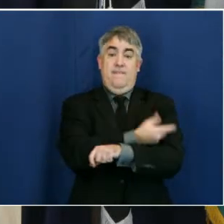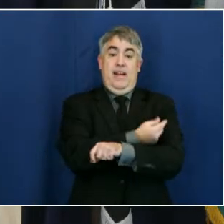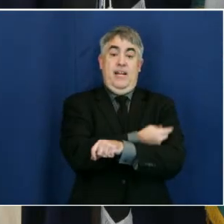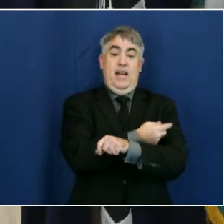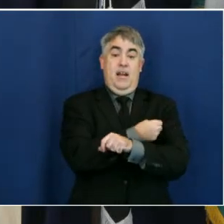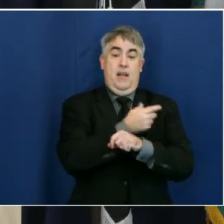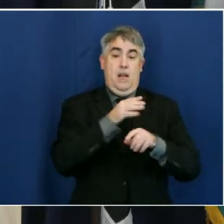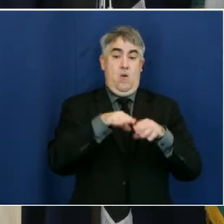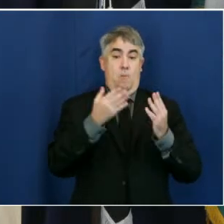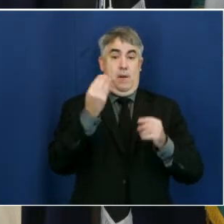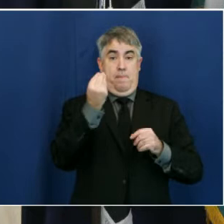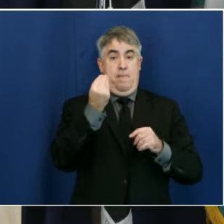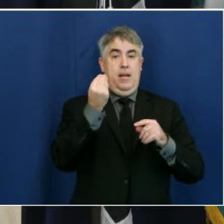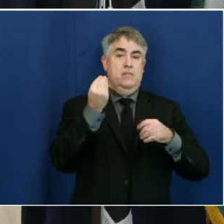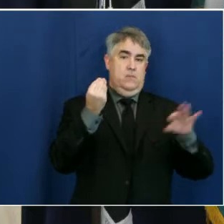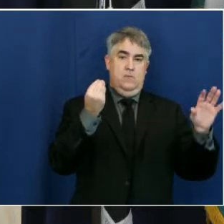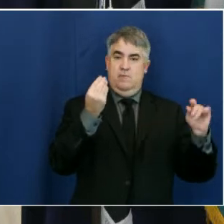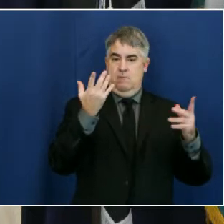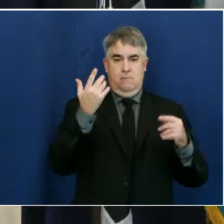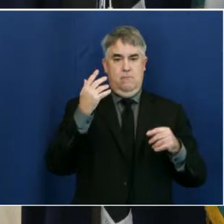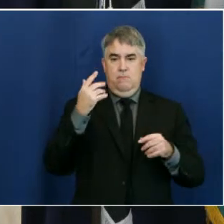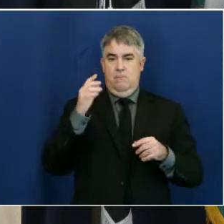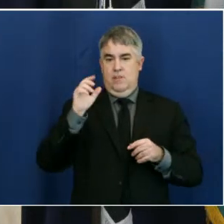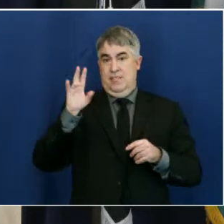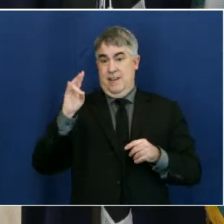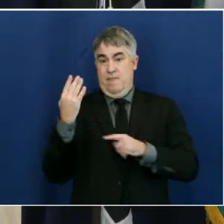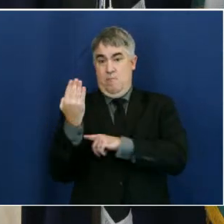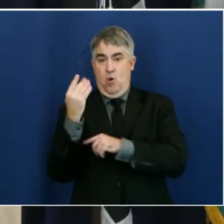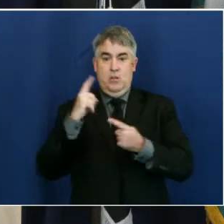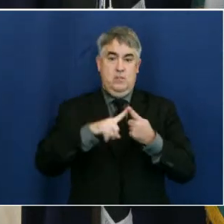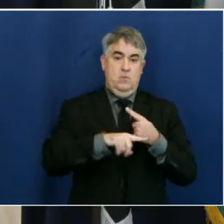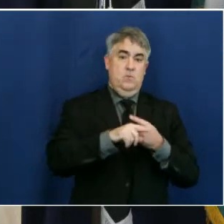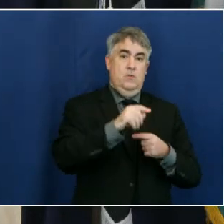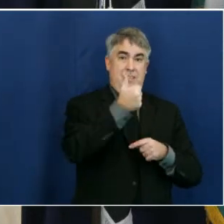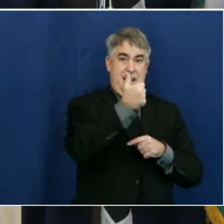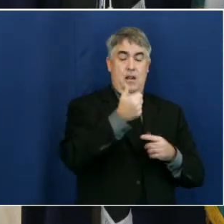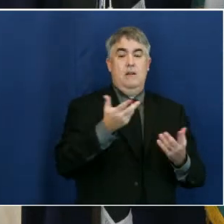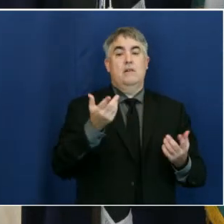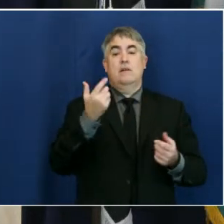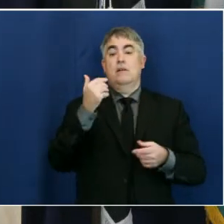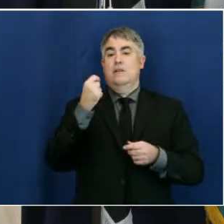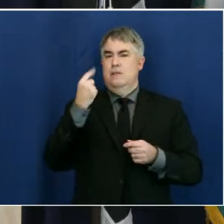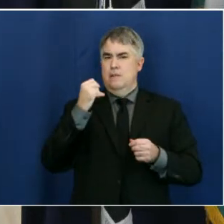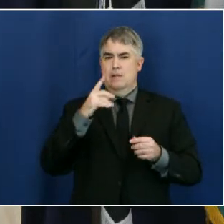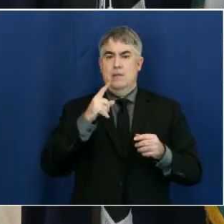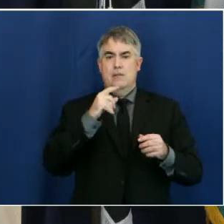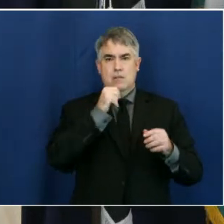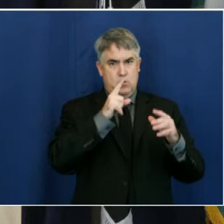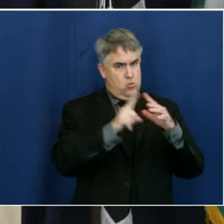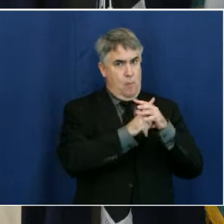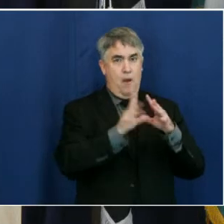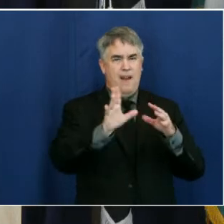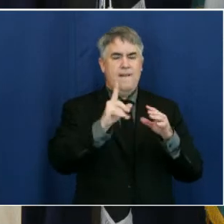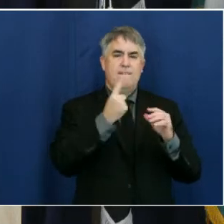a.m. to 7 p.m. It's really important that you make an appointment before you go there so that you can make sure that you have what you